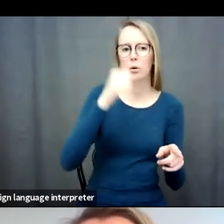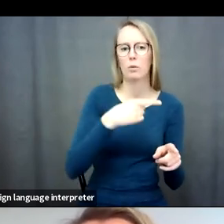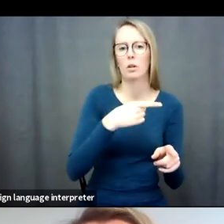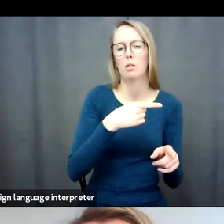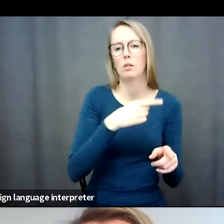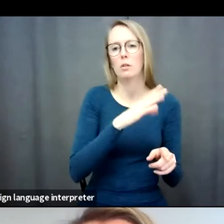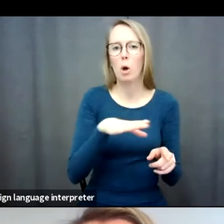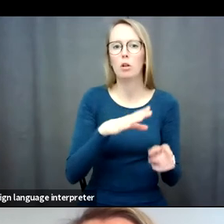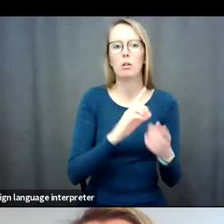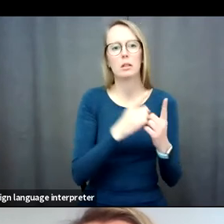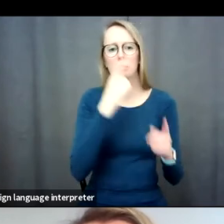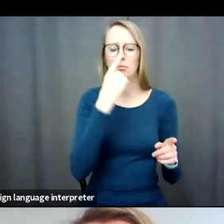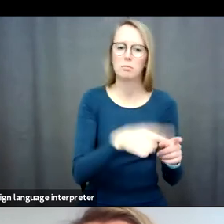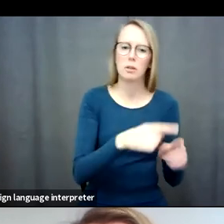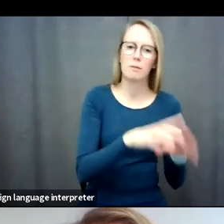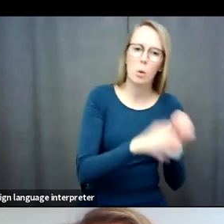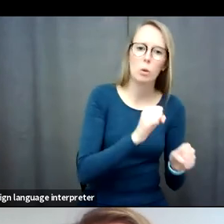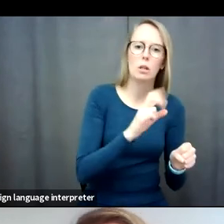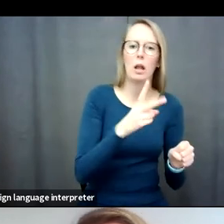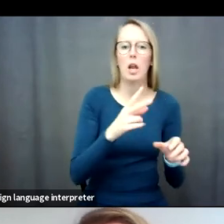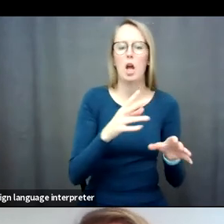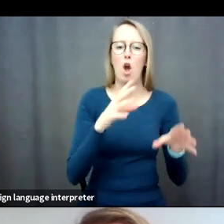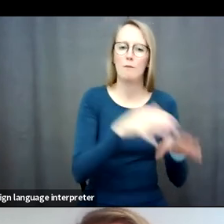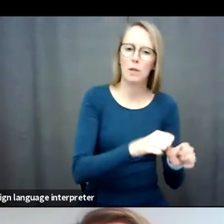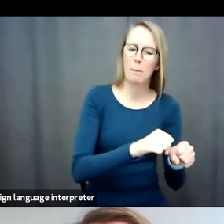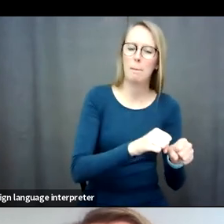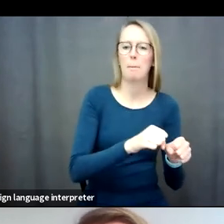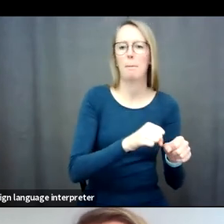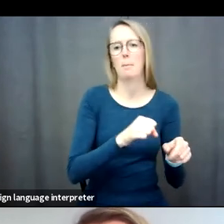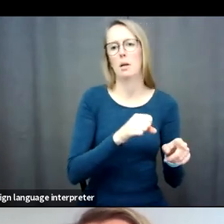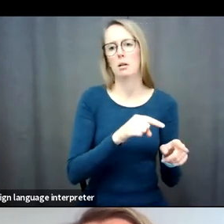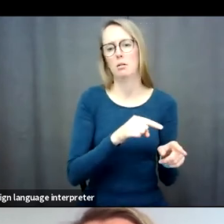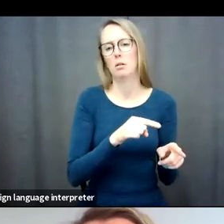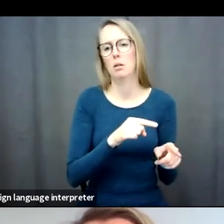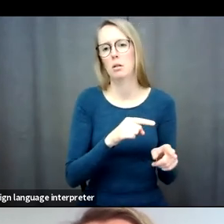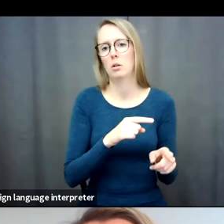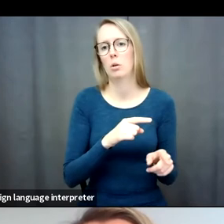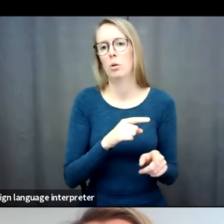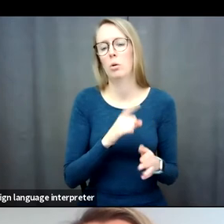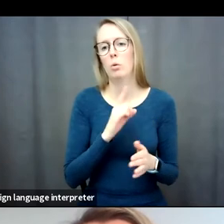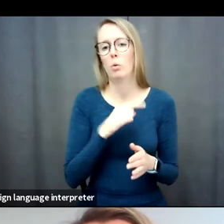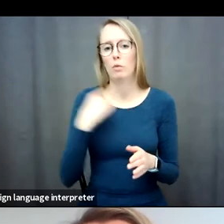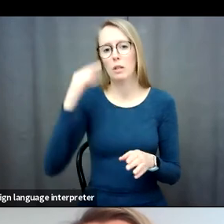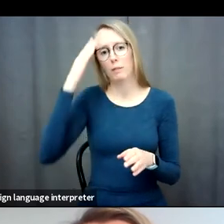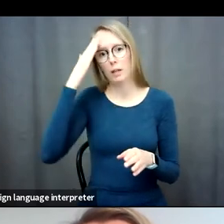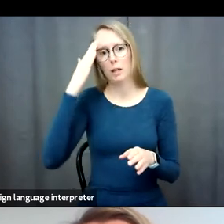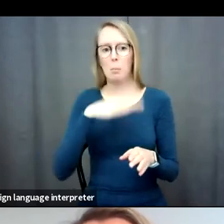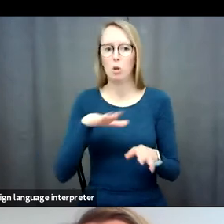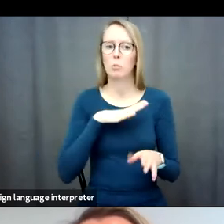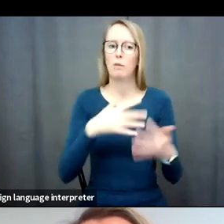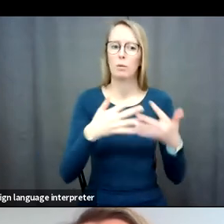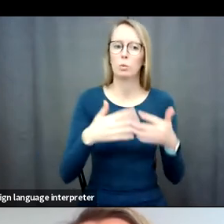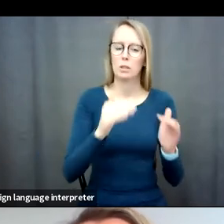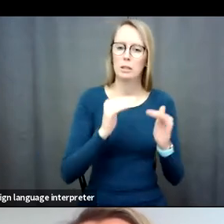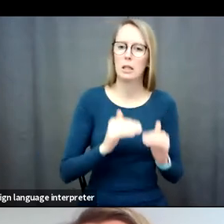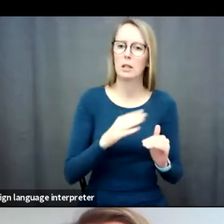exposed to violence or abuse. And I guess it's a lot of the same. We know that a lot of children with disabilities are